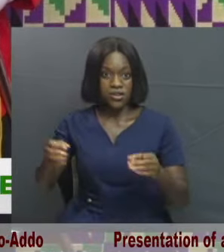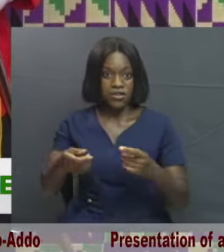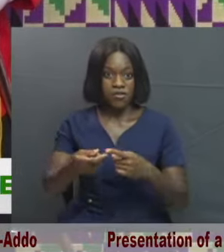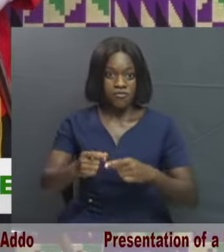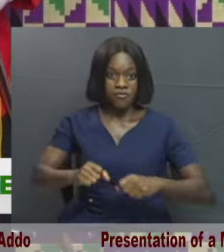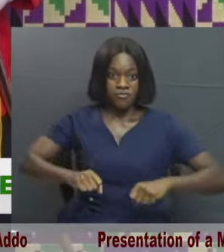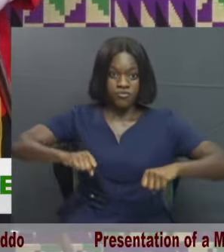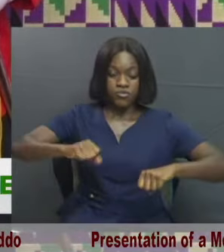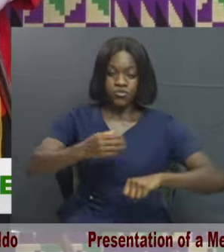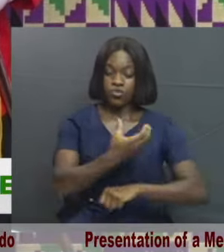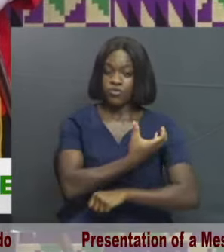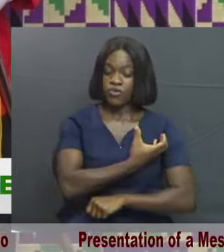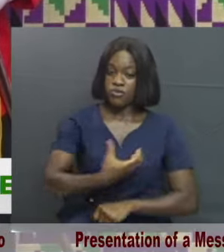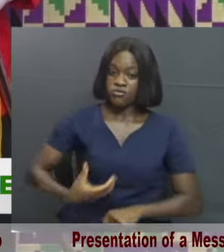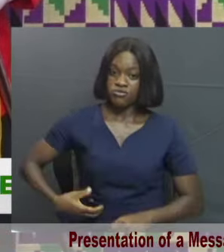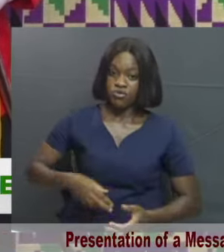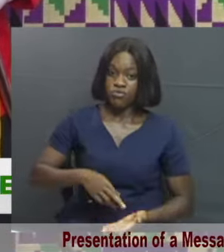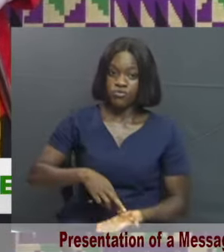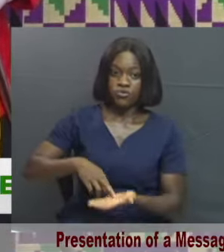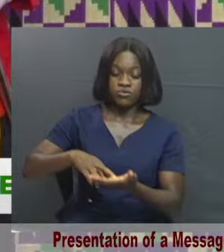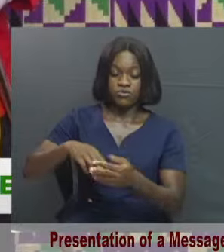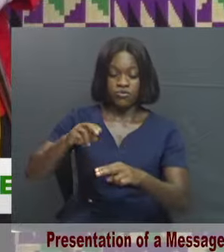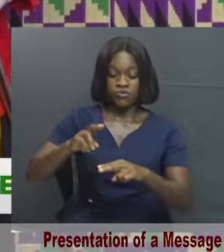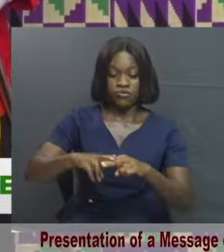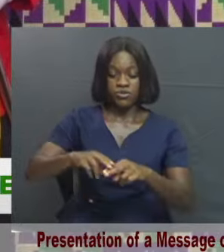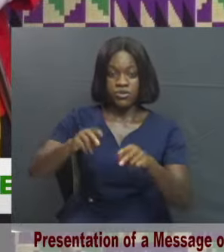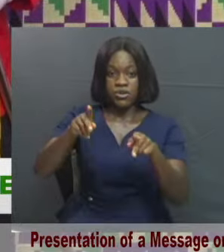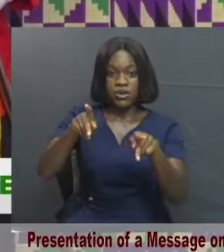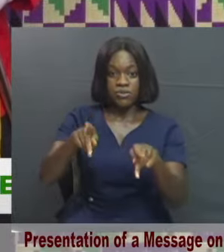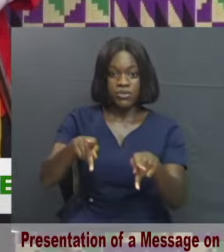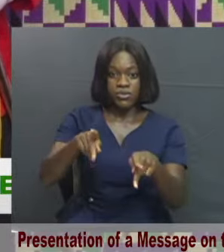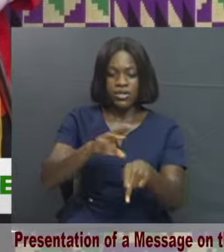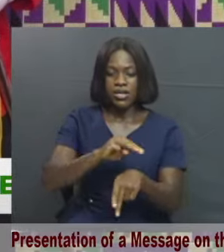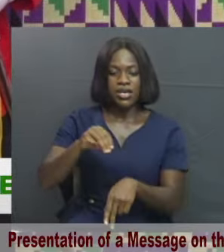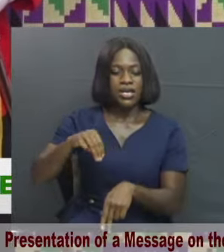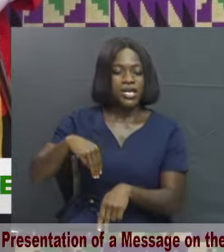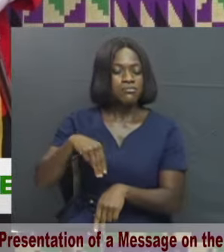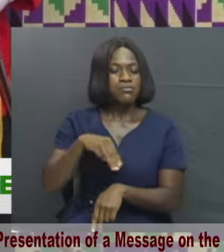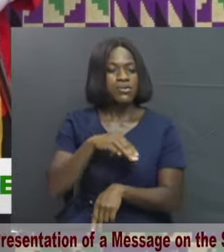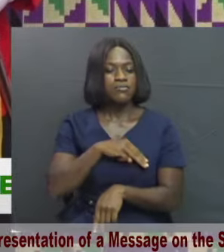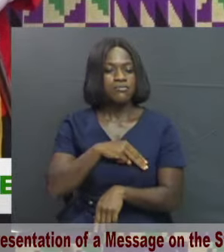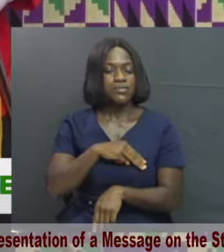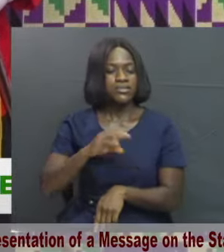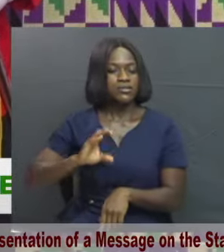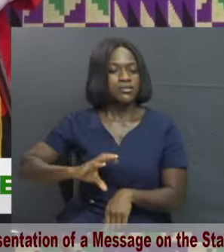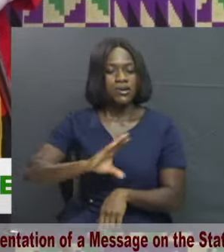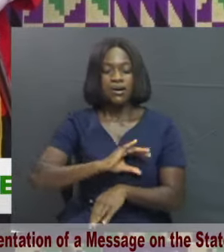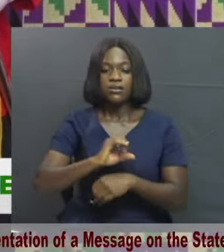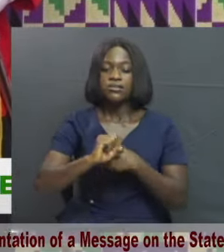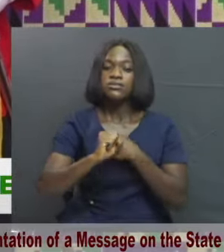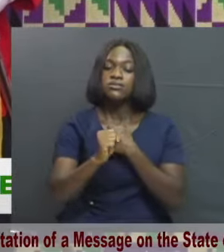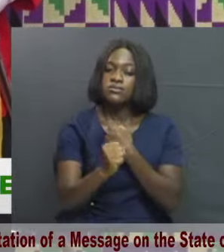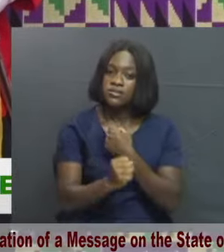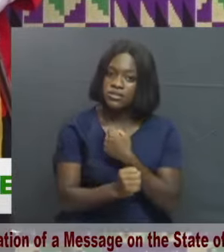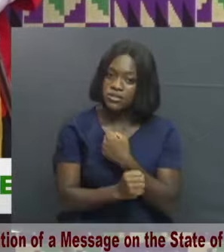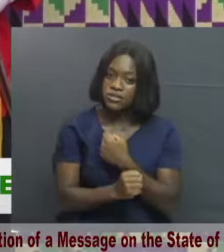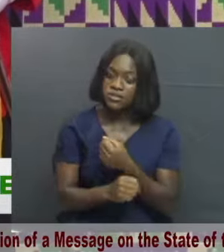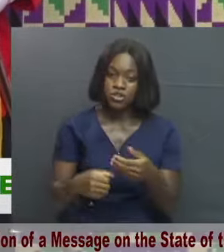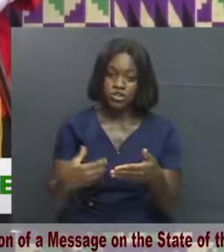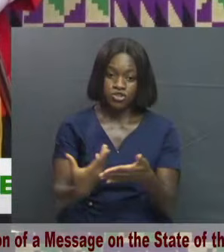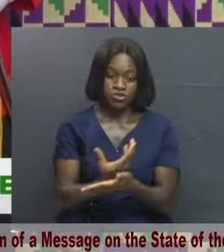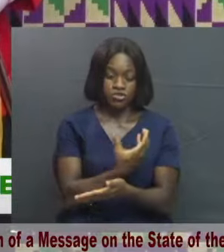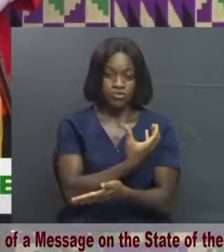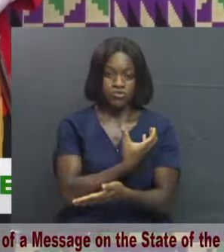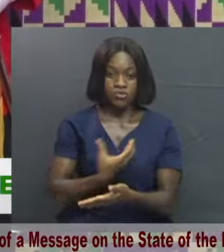Court representative of the chairperson and members of the Council of State the new chief of